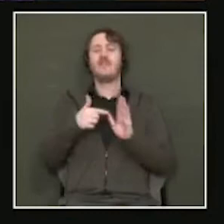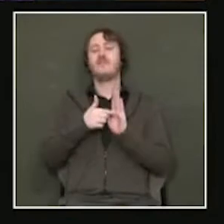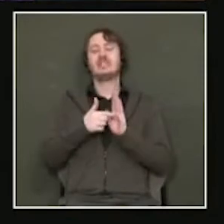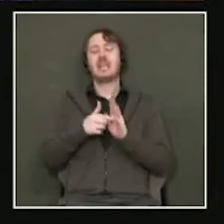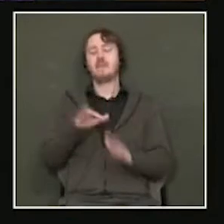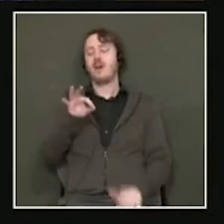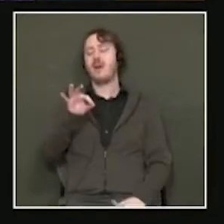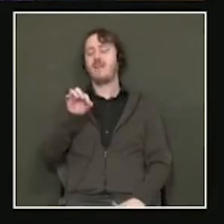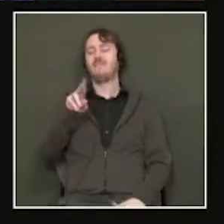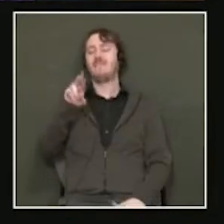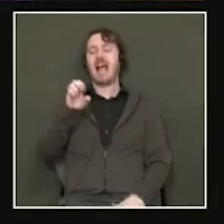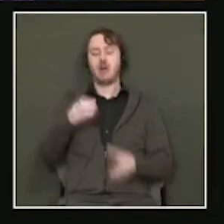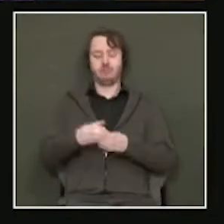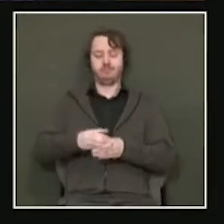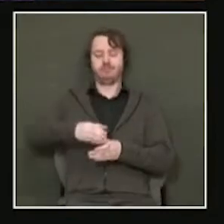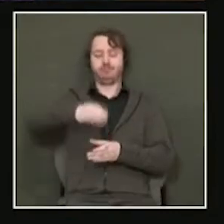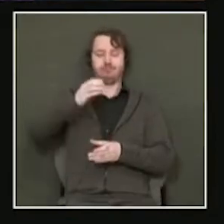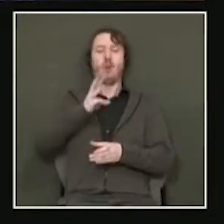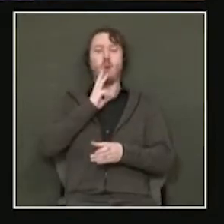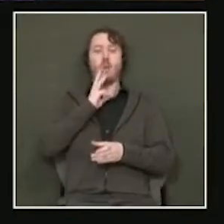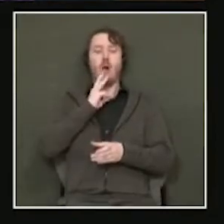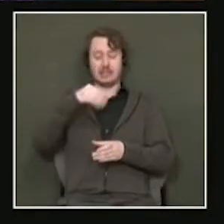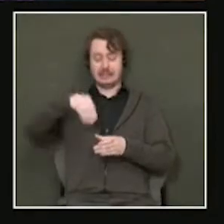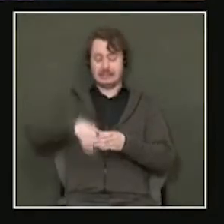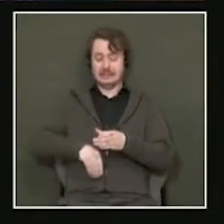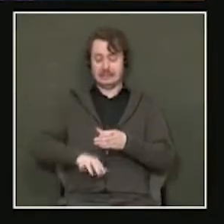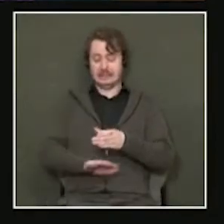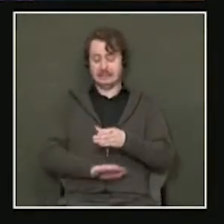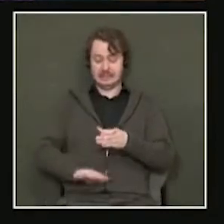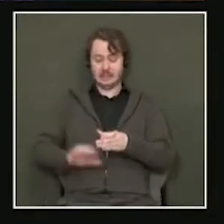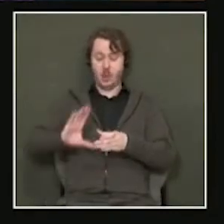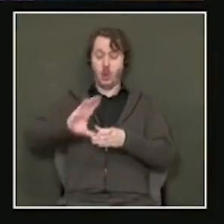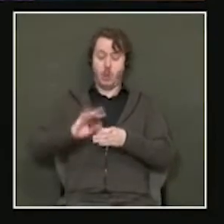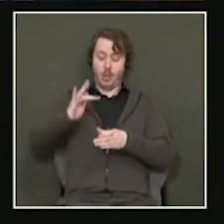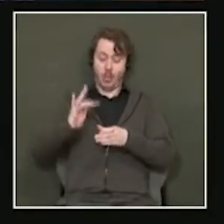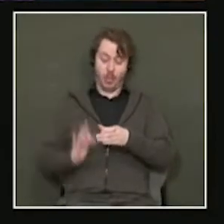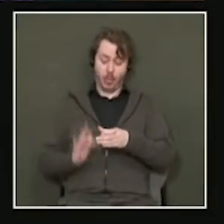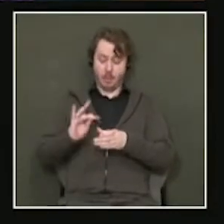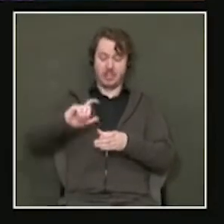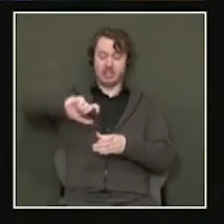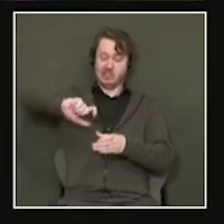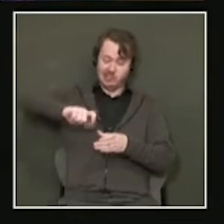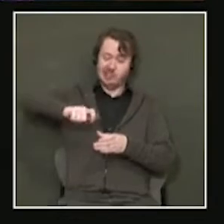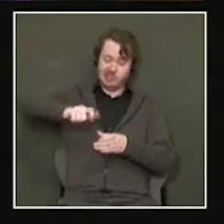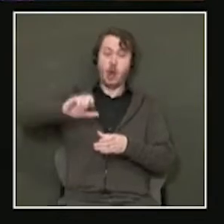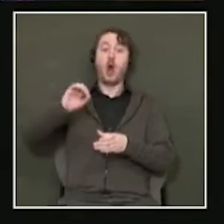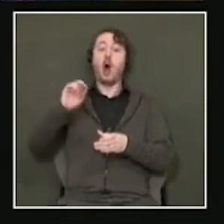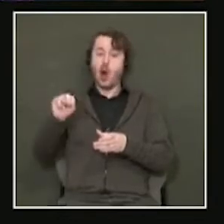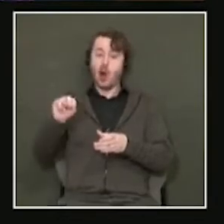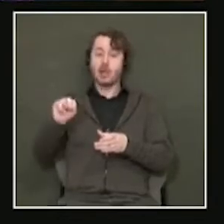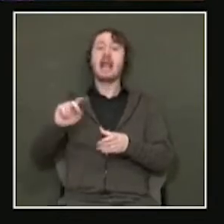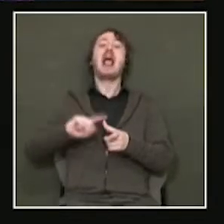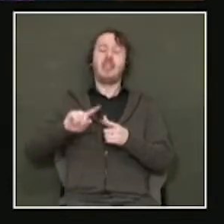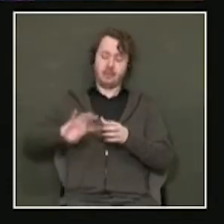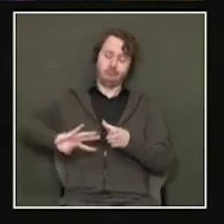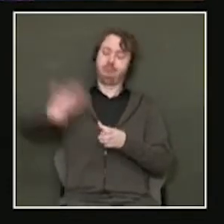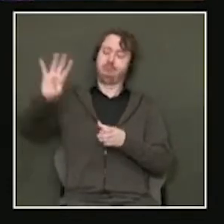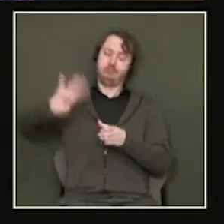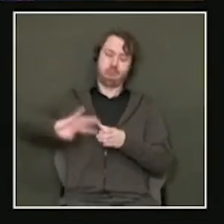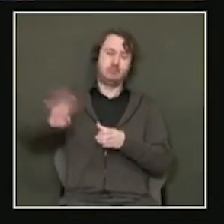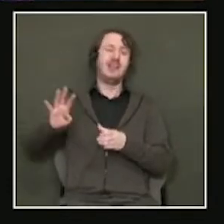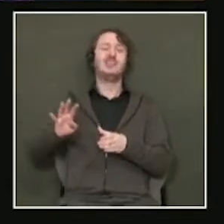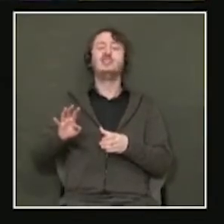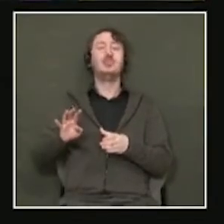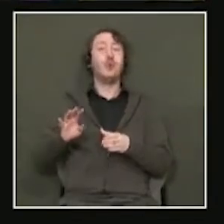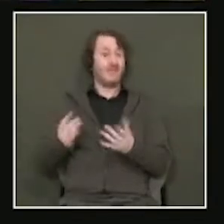still underground. The hydrant itself is empty until you turn it on. So firefighting should not be an issue, is not